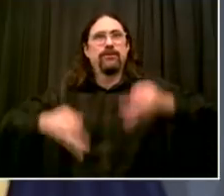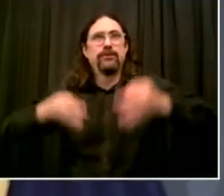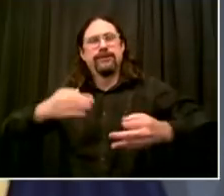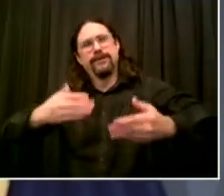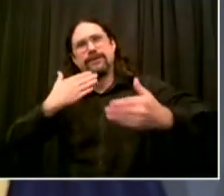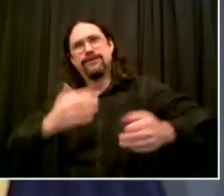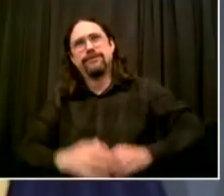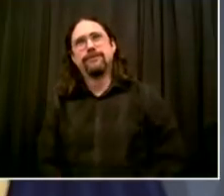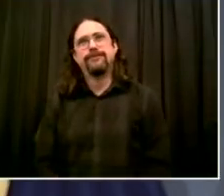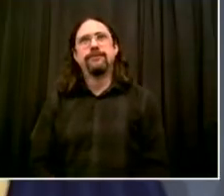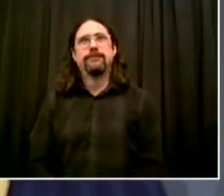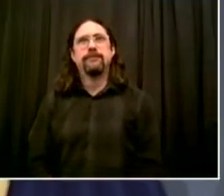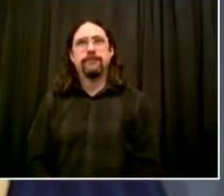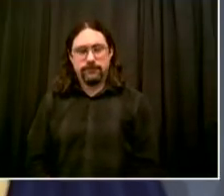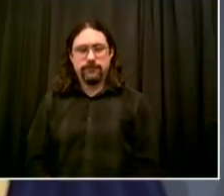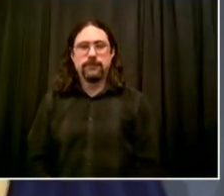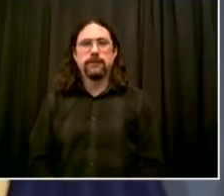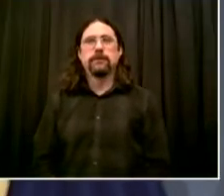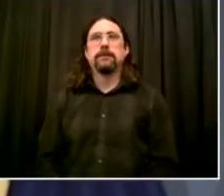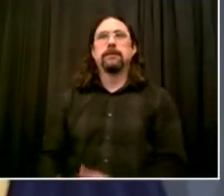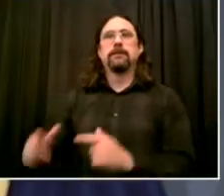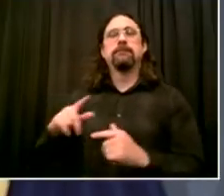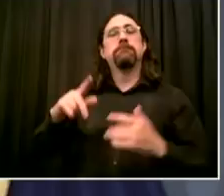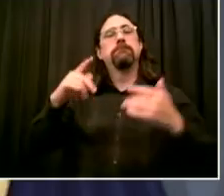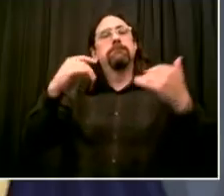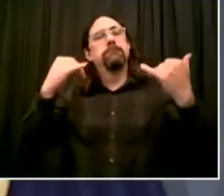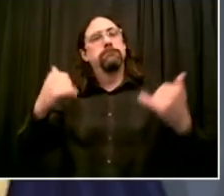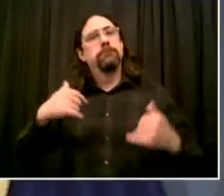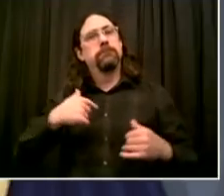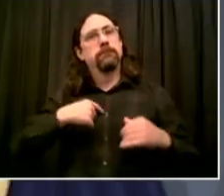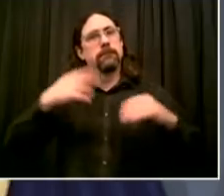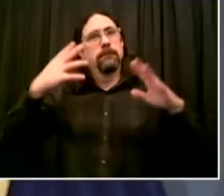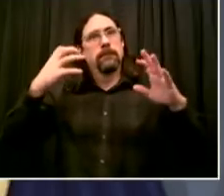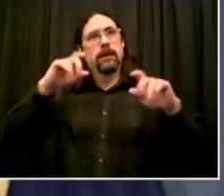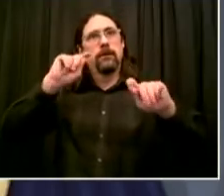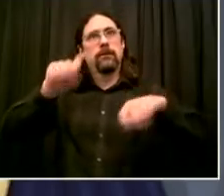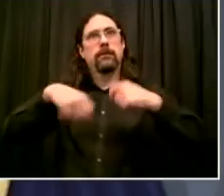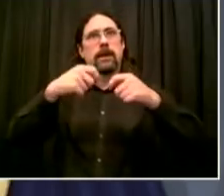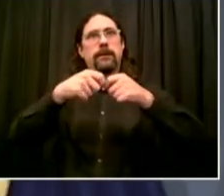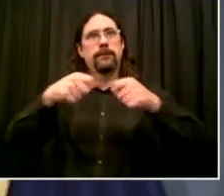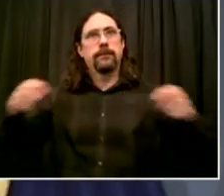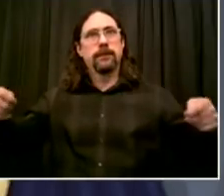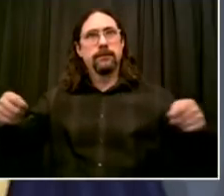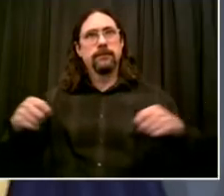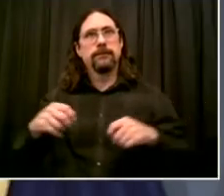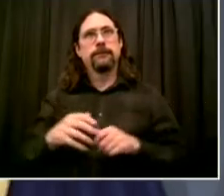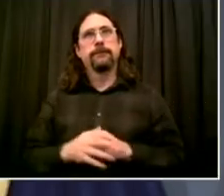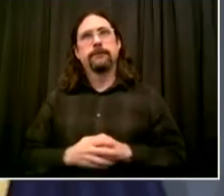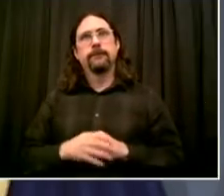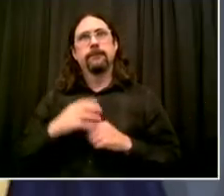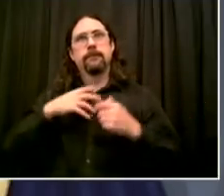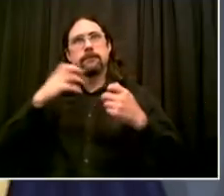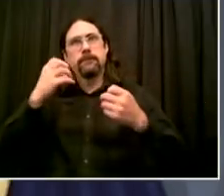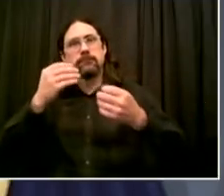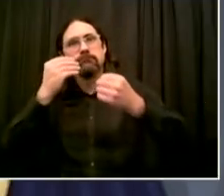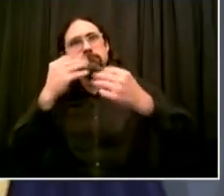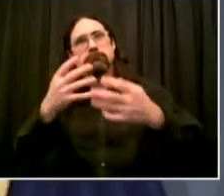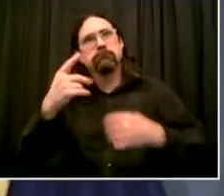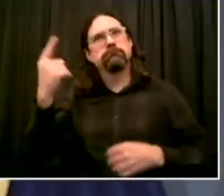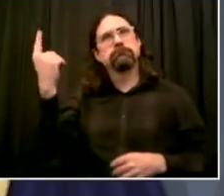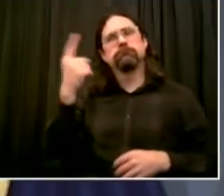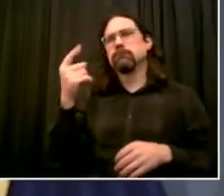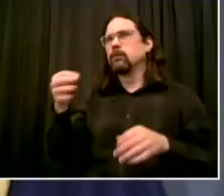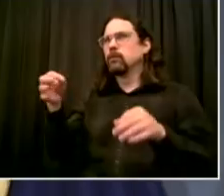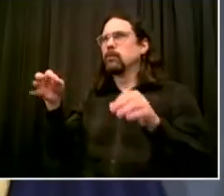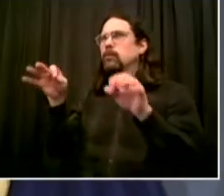I want to say something that really, people need to hear these stories, in my opinion, not just in this city, but all over this country.